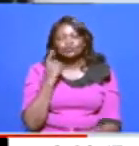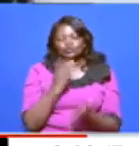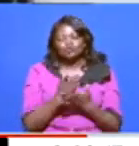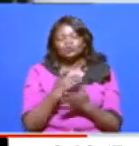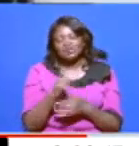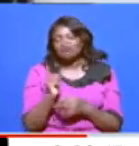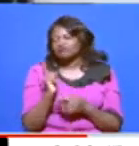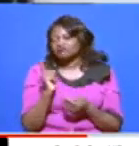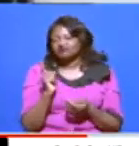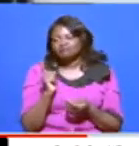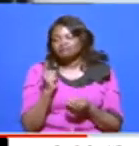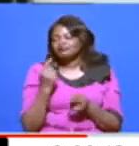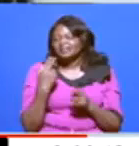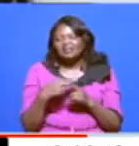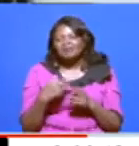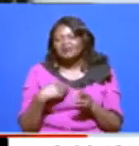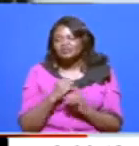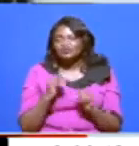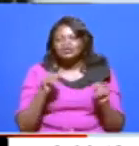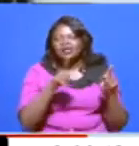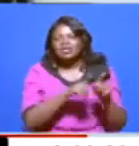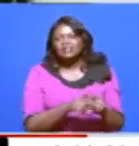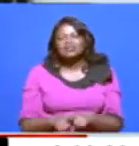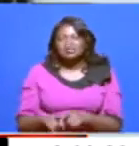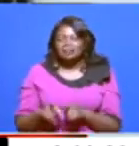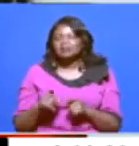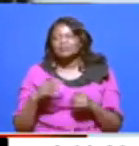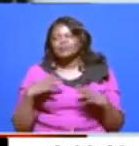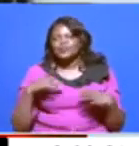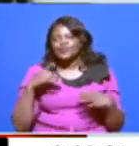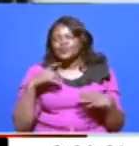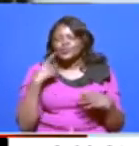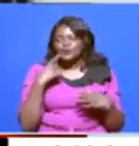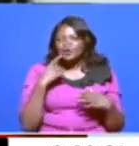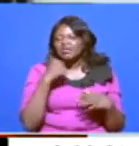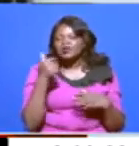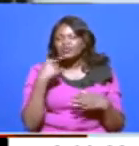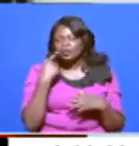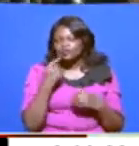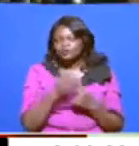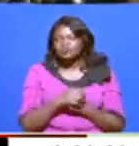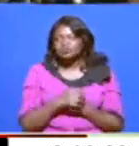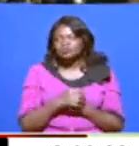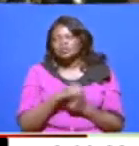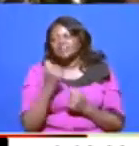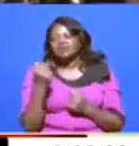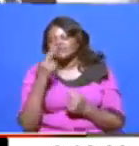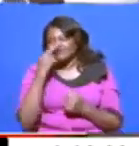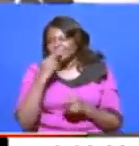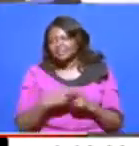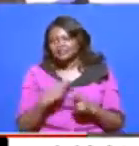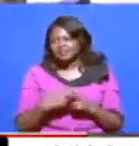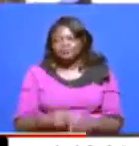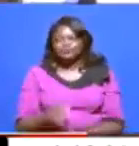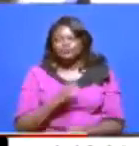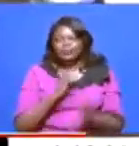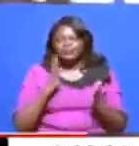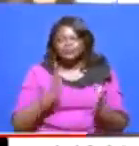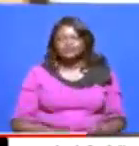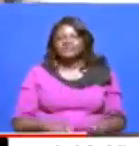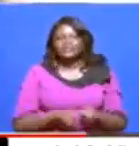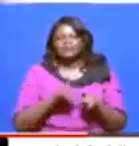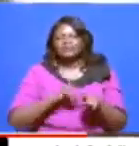be anonymous, plus also, of course, those which are using pseudonyms. The commissioners at the same time